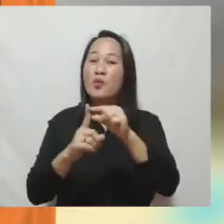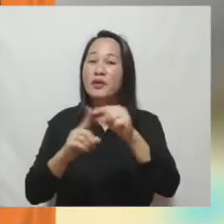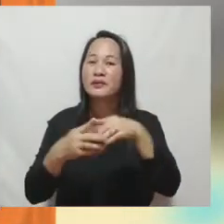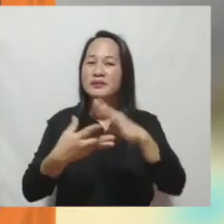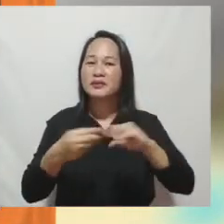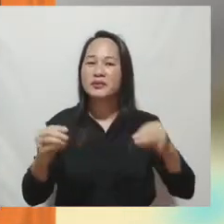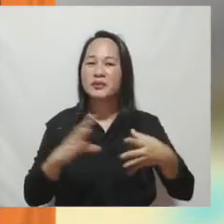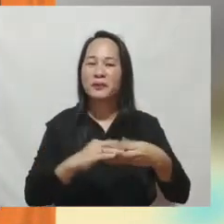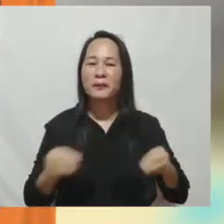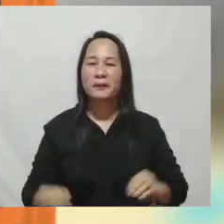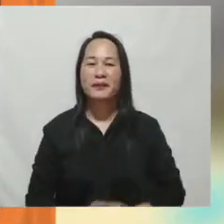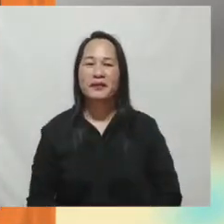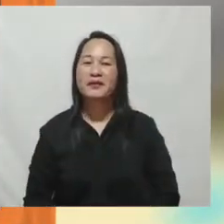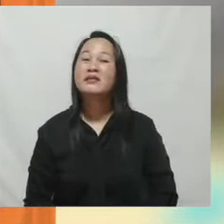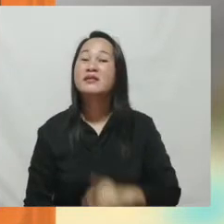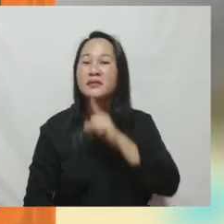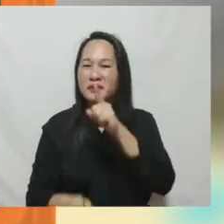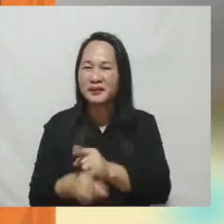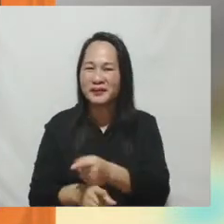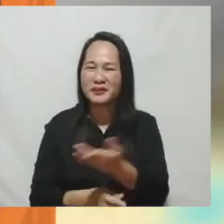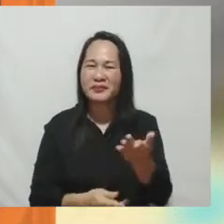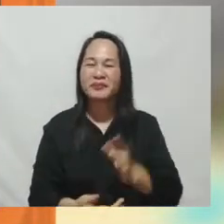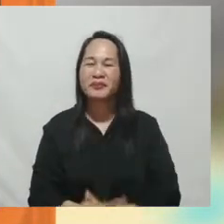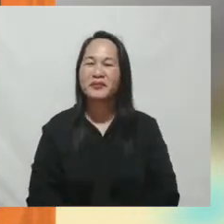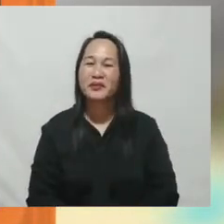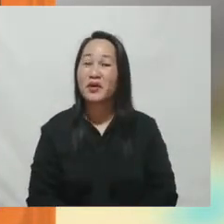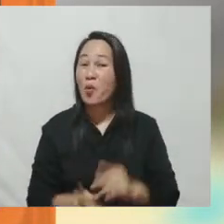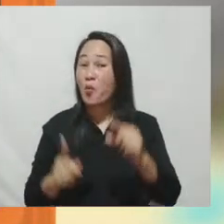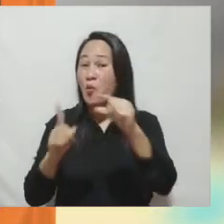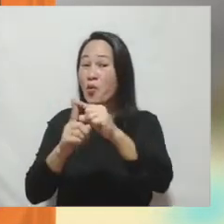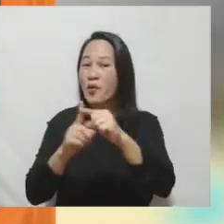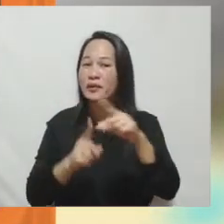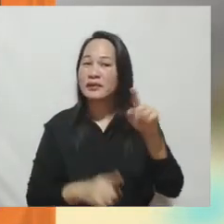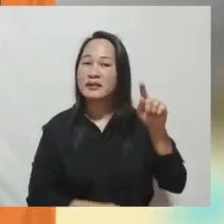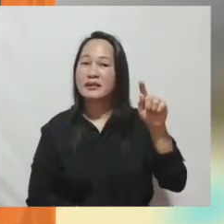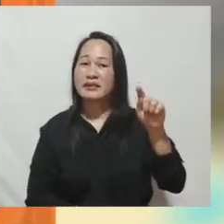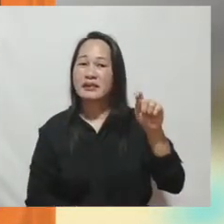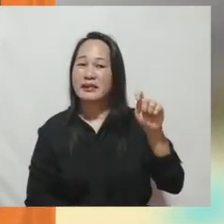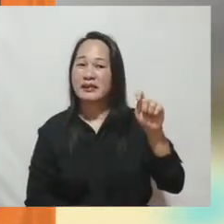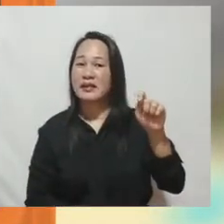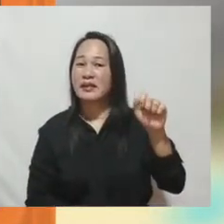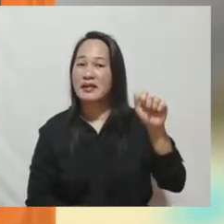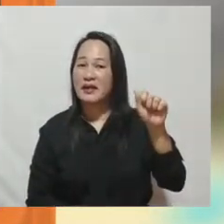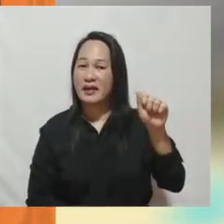You're right again. It's the word tale.